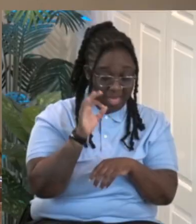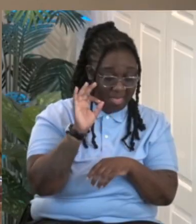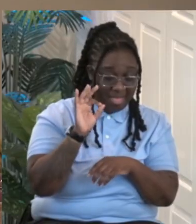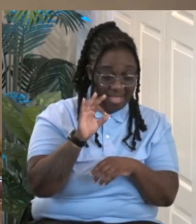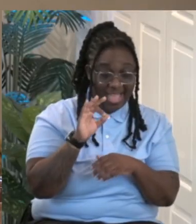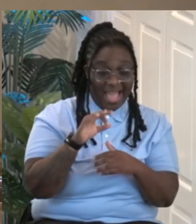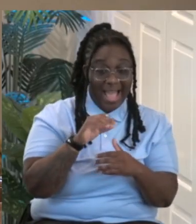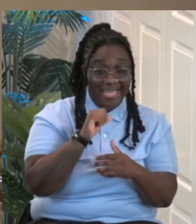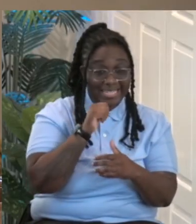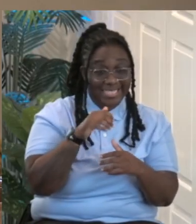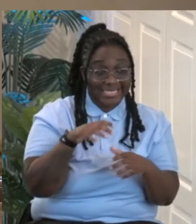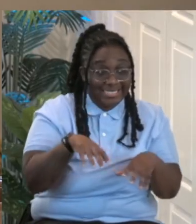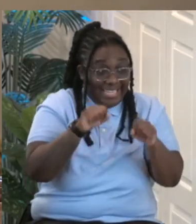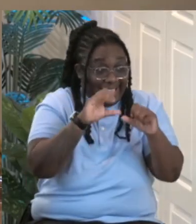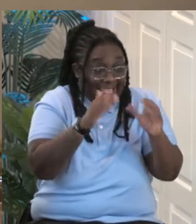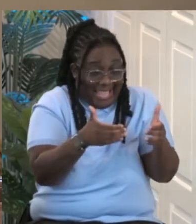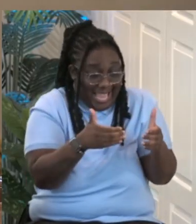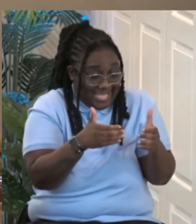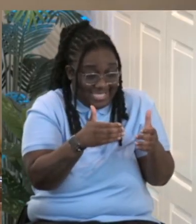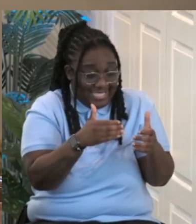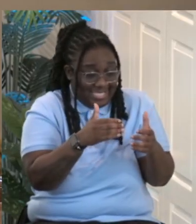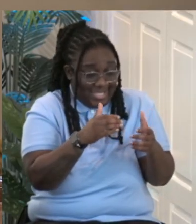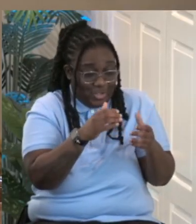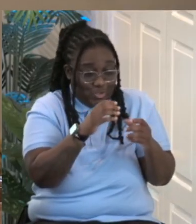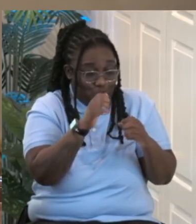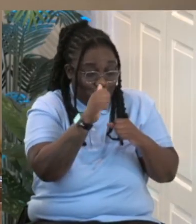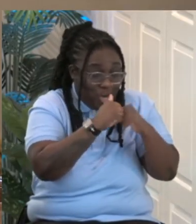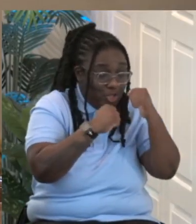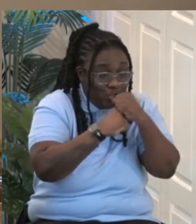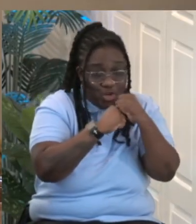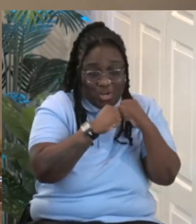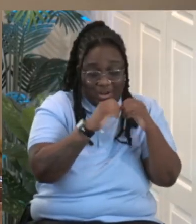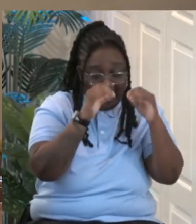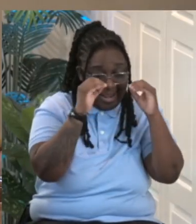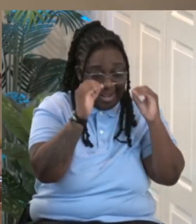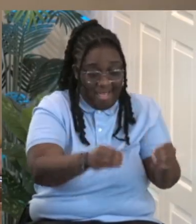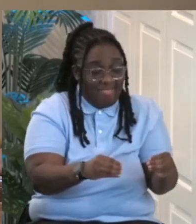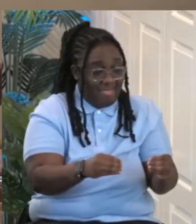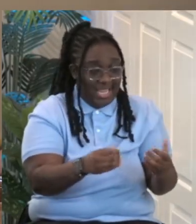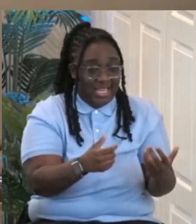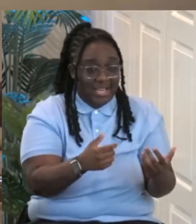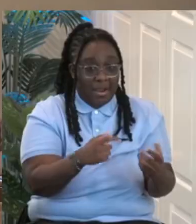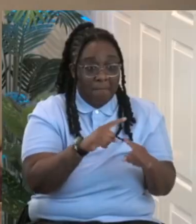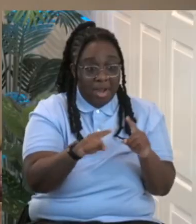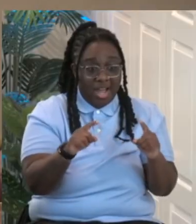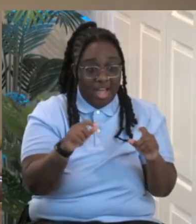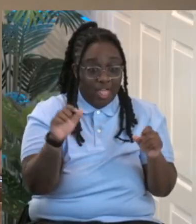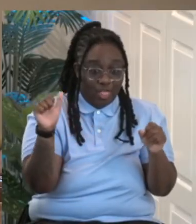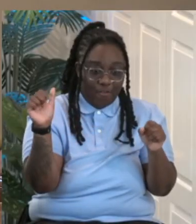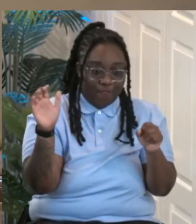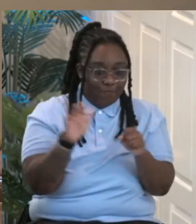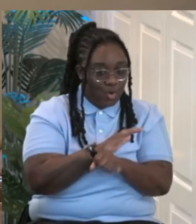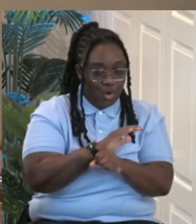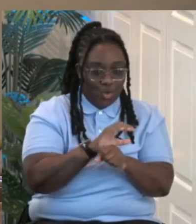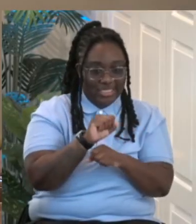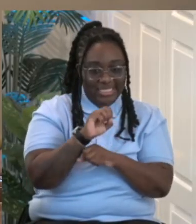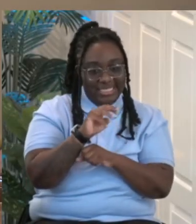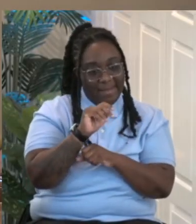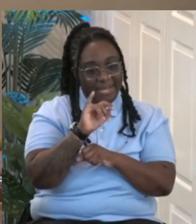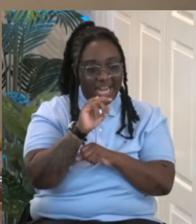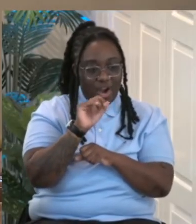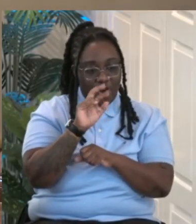yet. I didn't know how to construct a sermon. I didn't know anything except they all chose me and said, Gerald, you preach